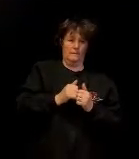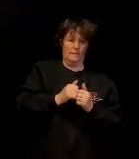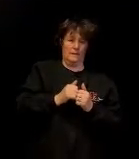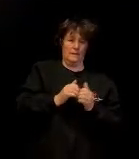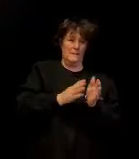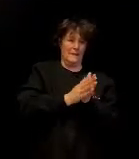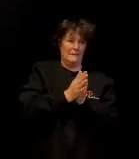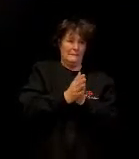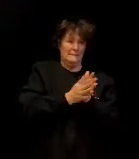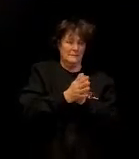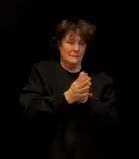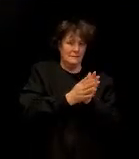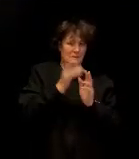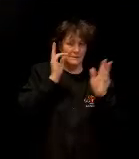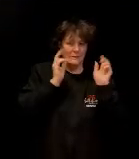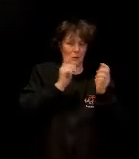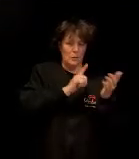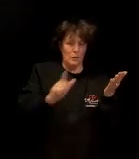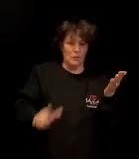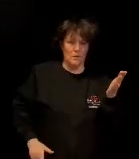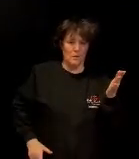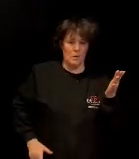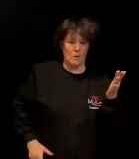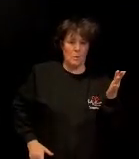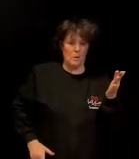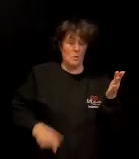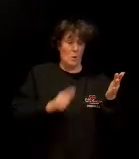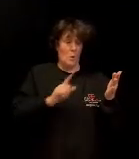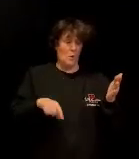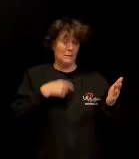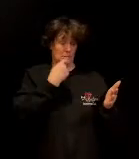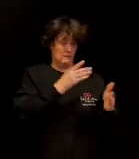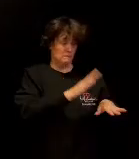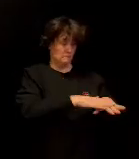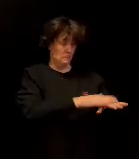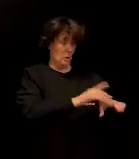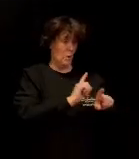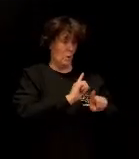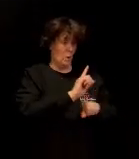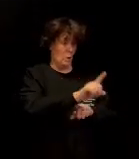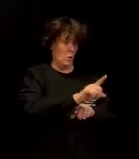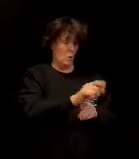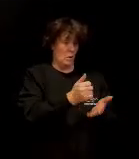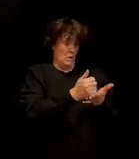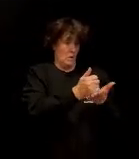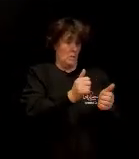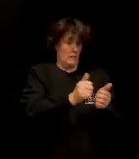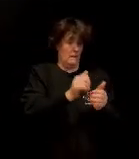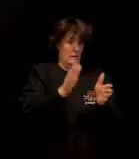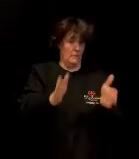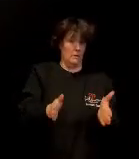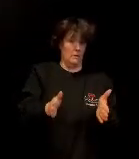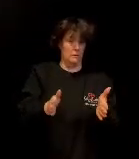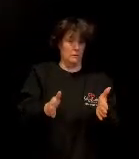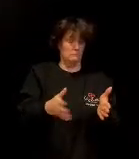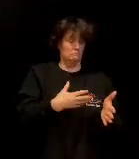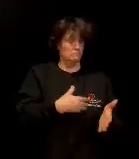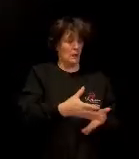Be eager to hear the Lord when he says, go do this, go say that. Go sit down with that person. Take that person to